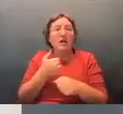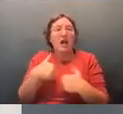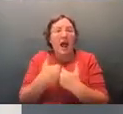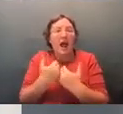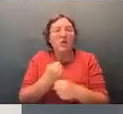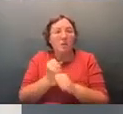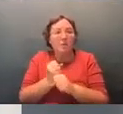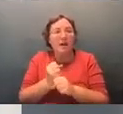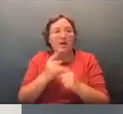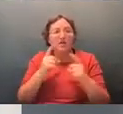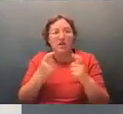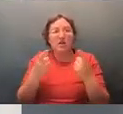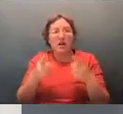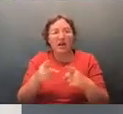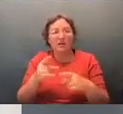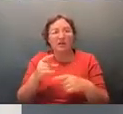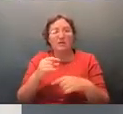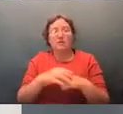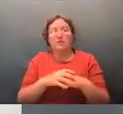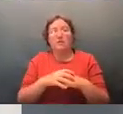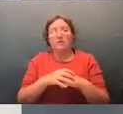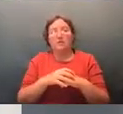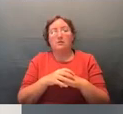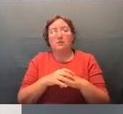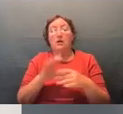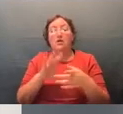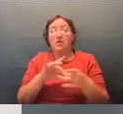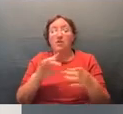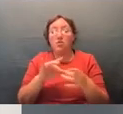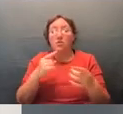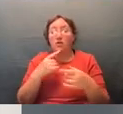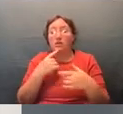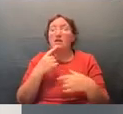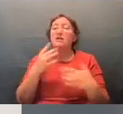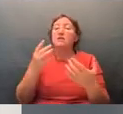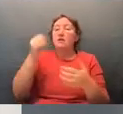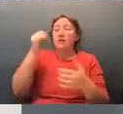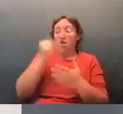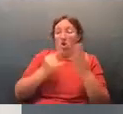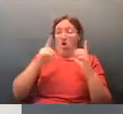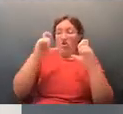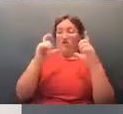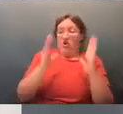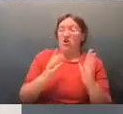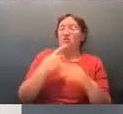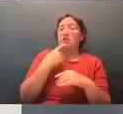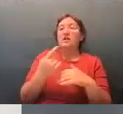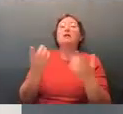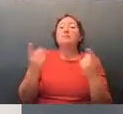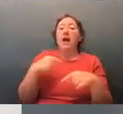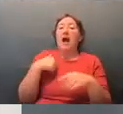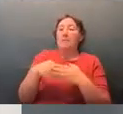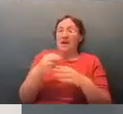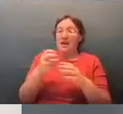photography work if it's not set for you. The little story goes, Galen was in a bus